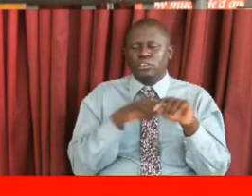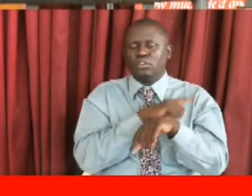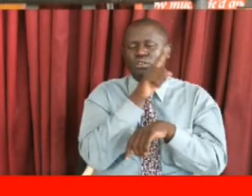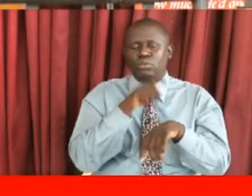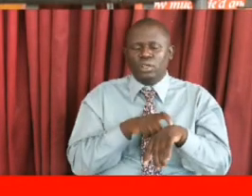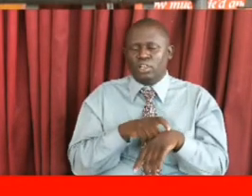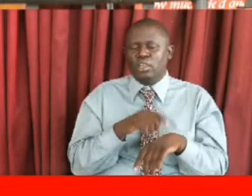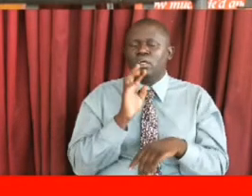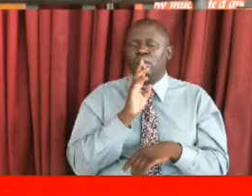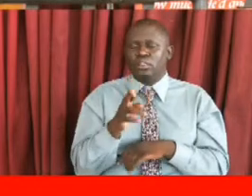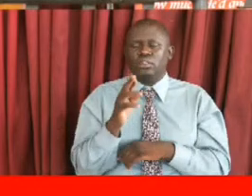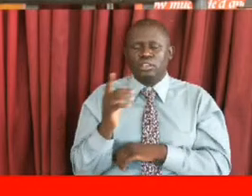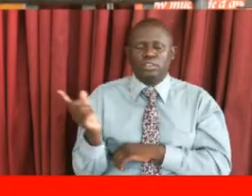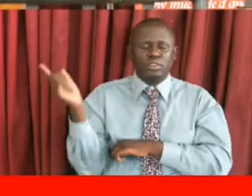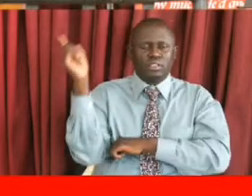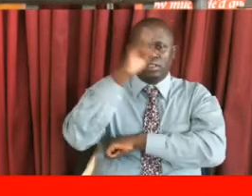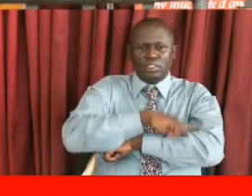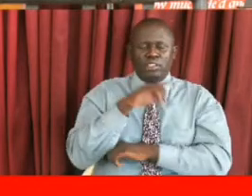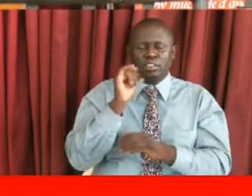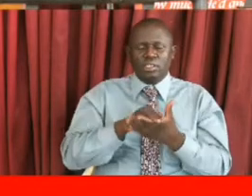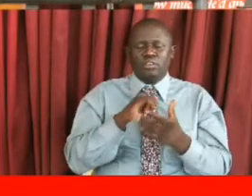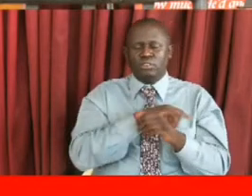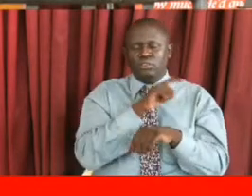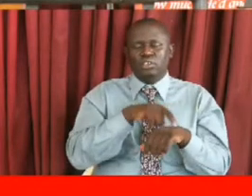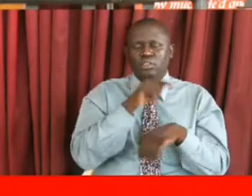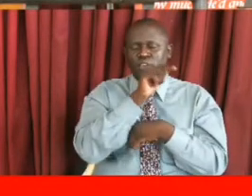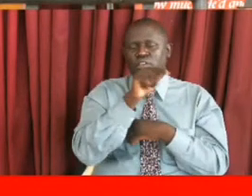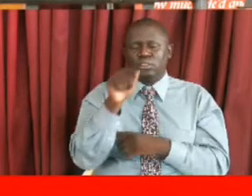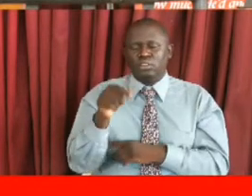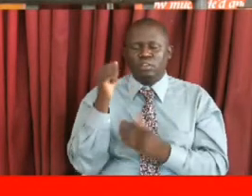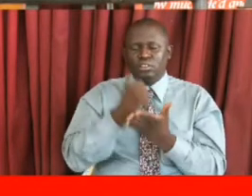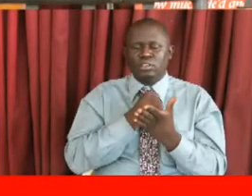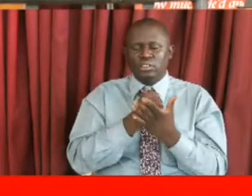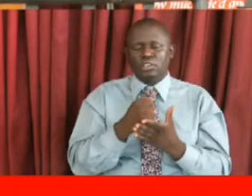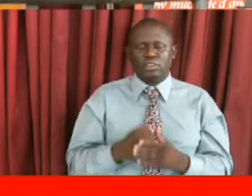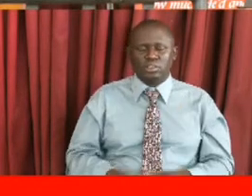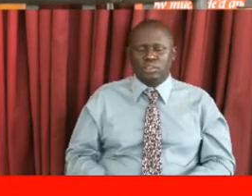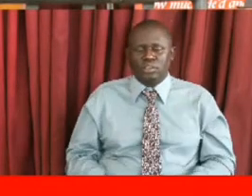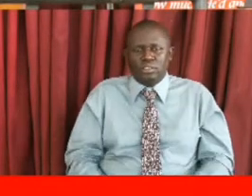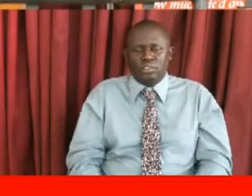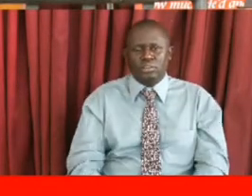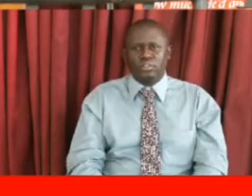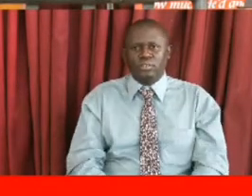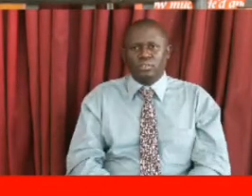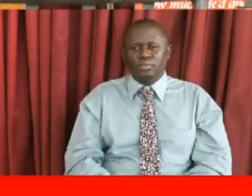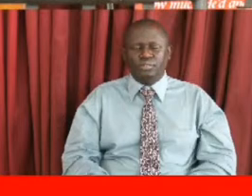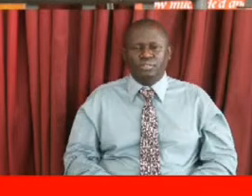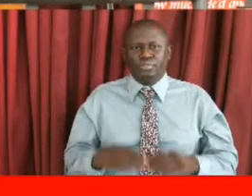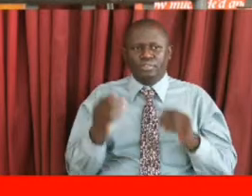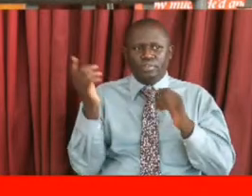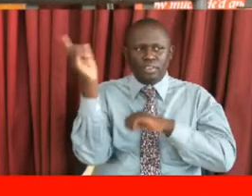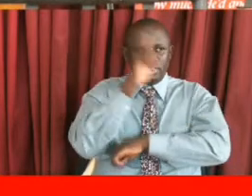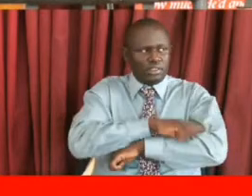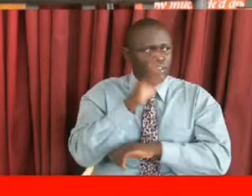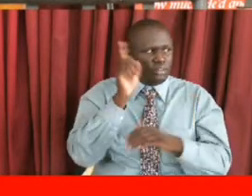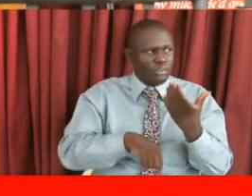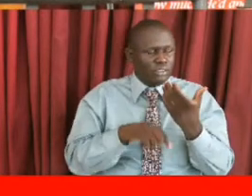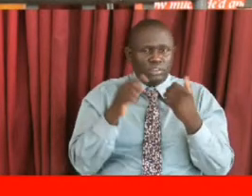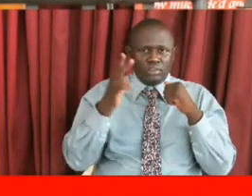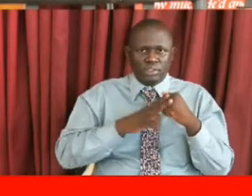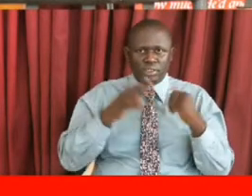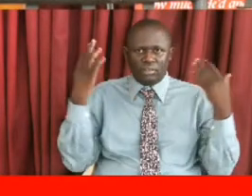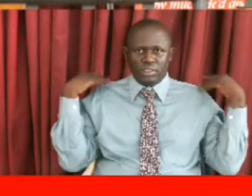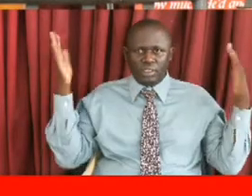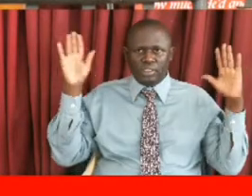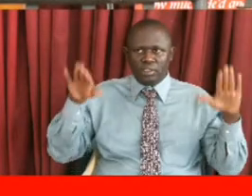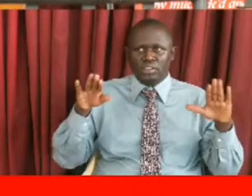of is to be finished is in the days of the voice of the seven days so